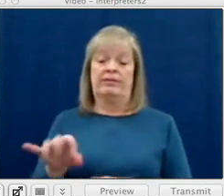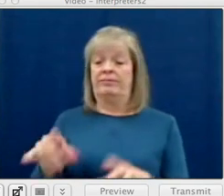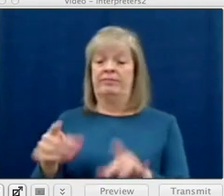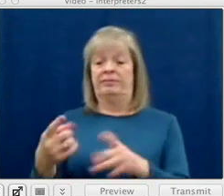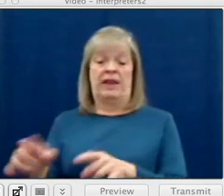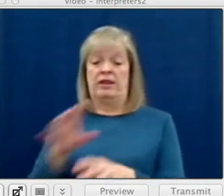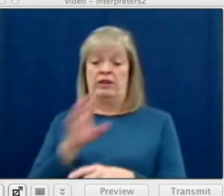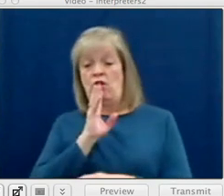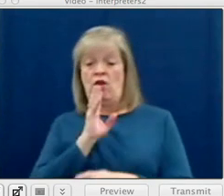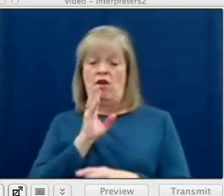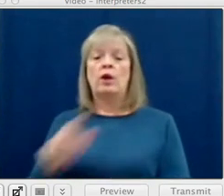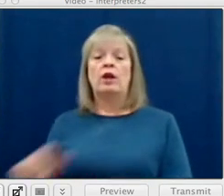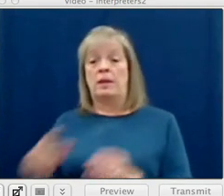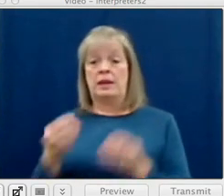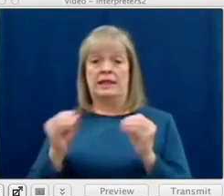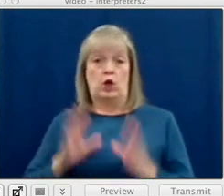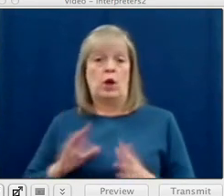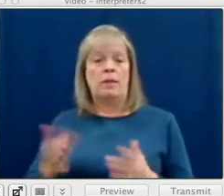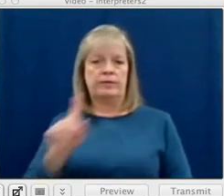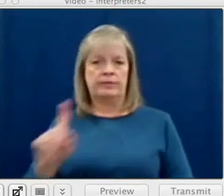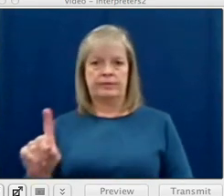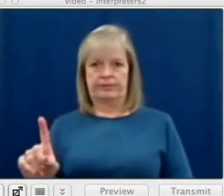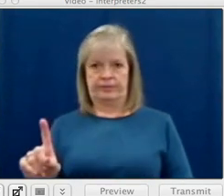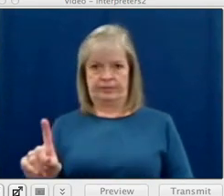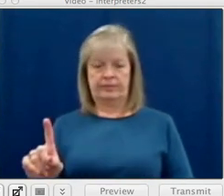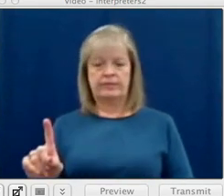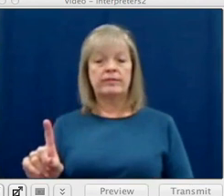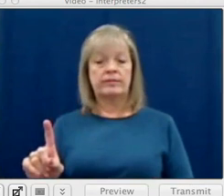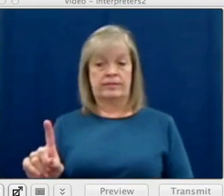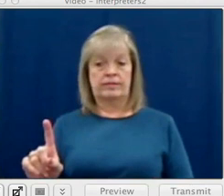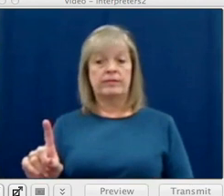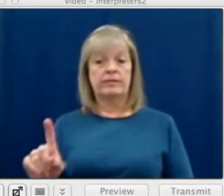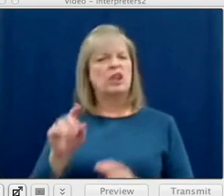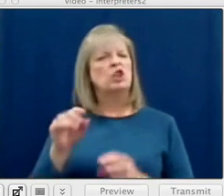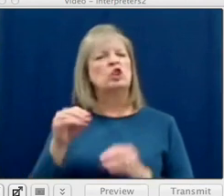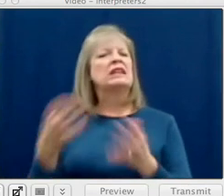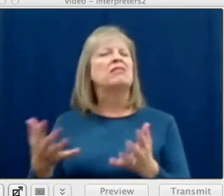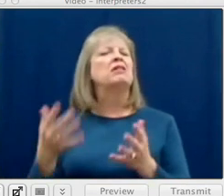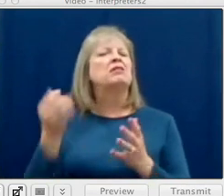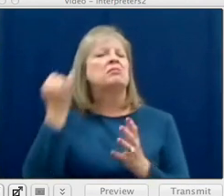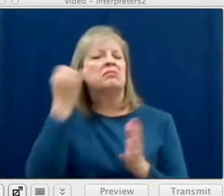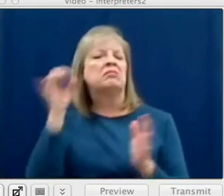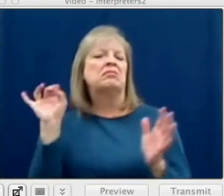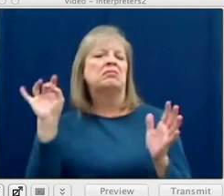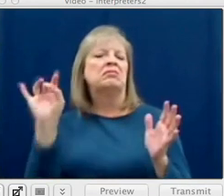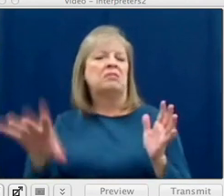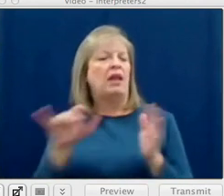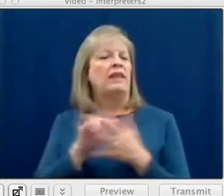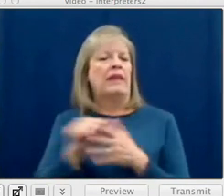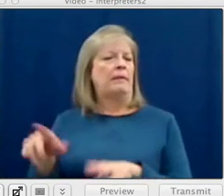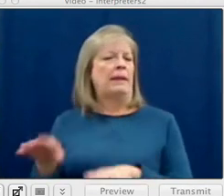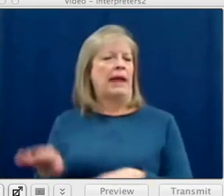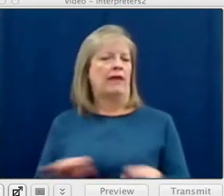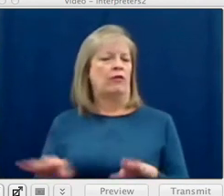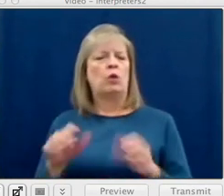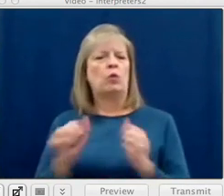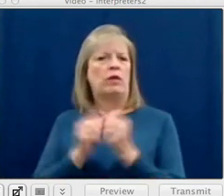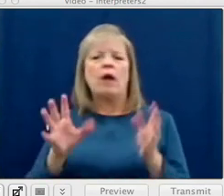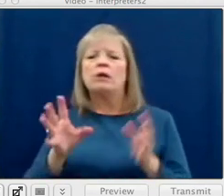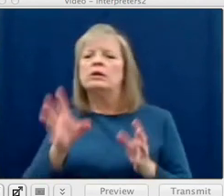hearing child to just signal him quietly about his behavior, and the interpreter